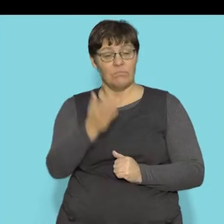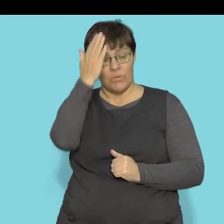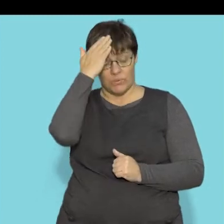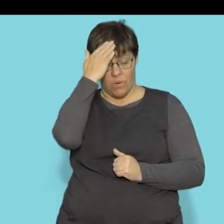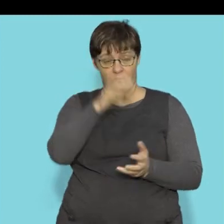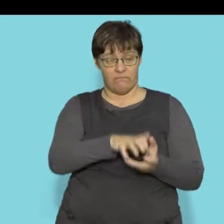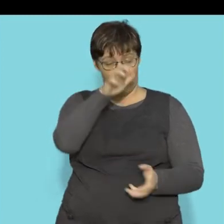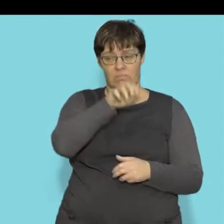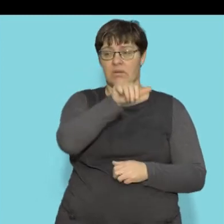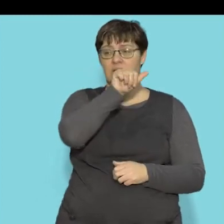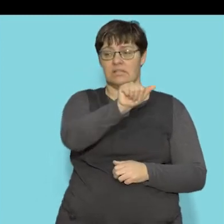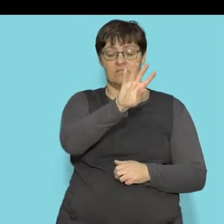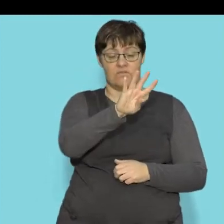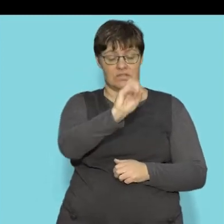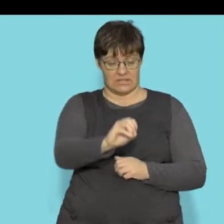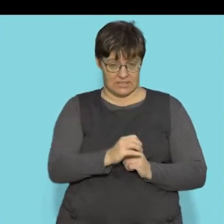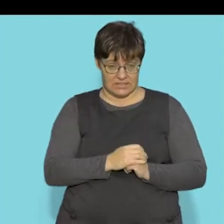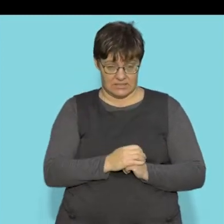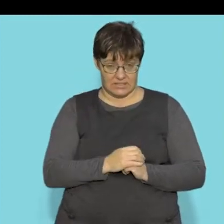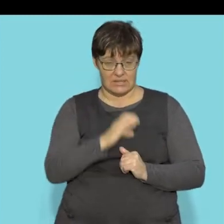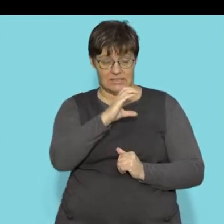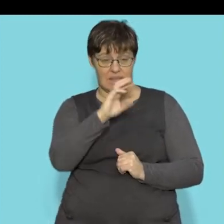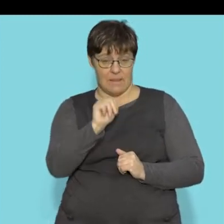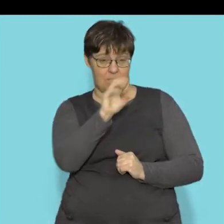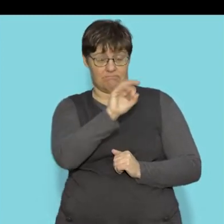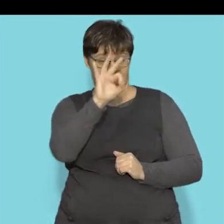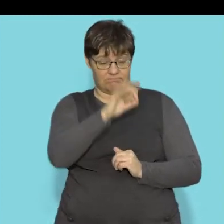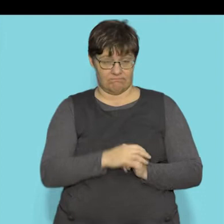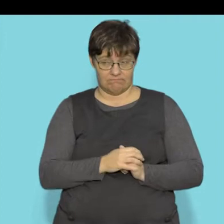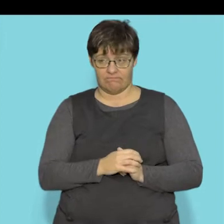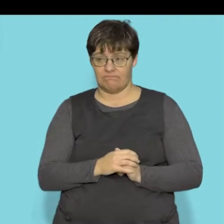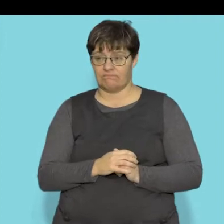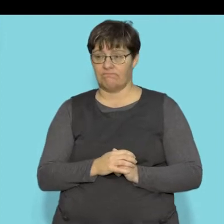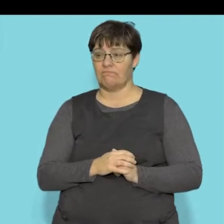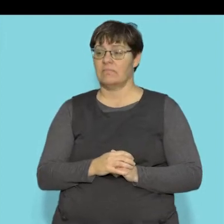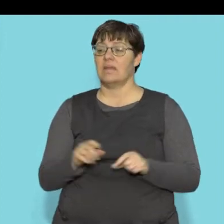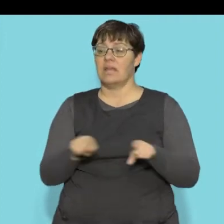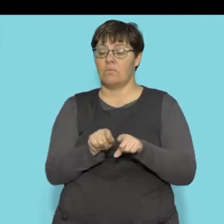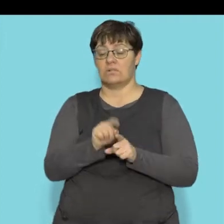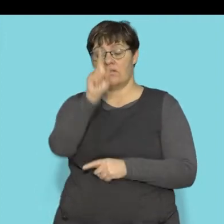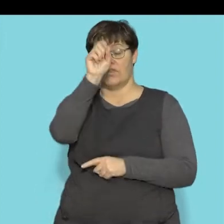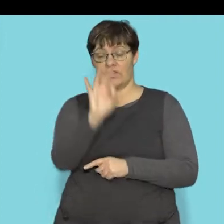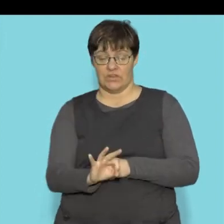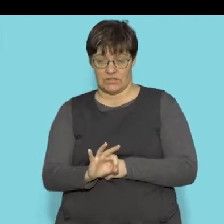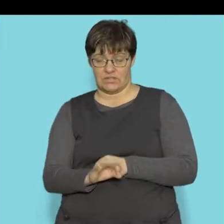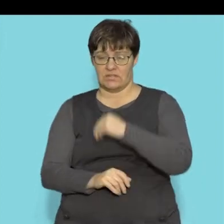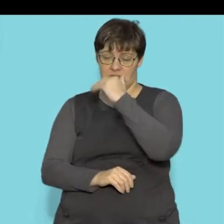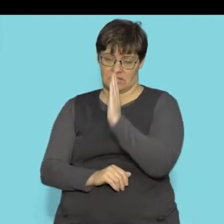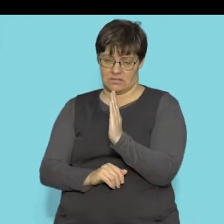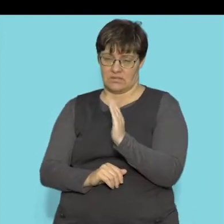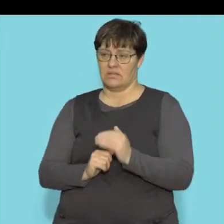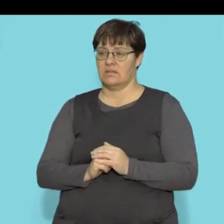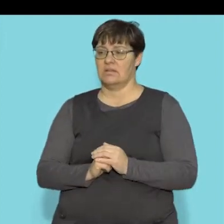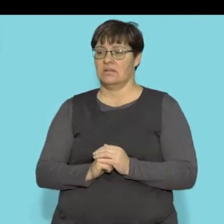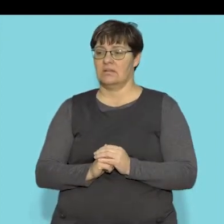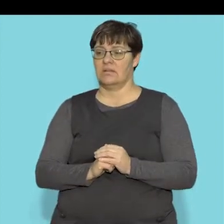I know that my volume is 640 centimeters cubed. This will be equal to 1/3